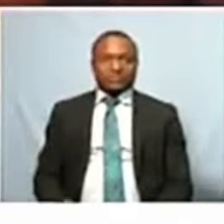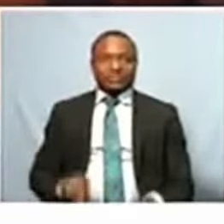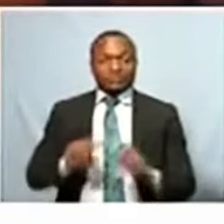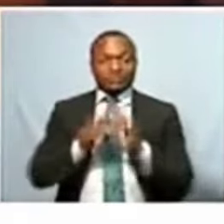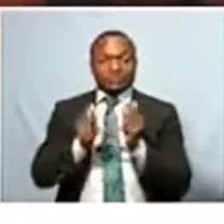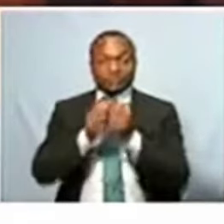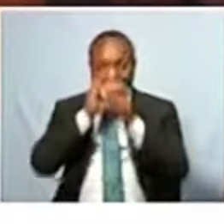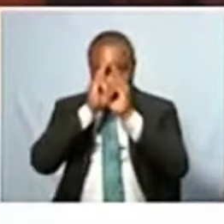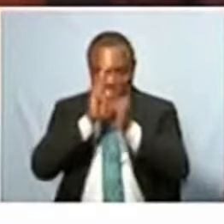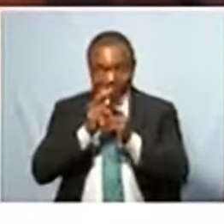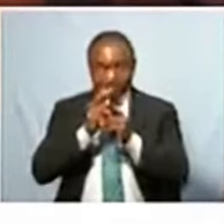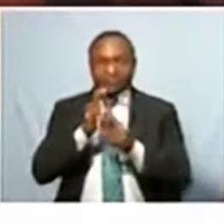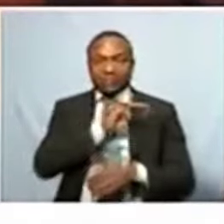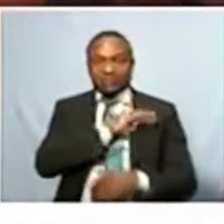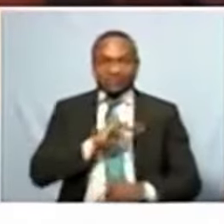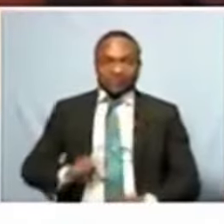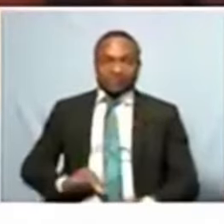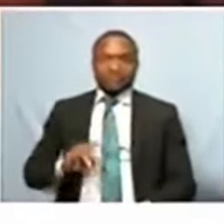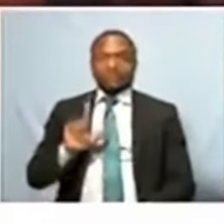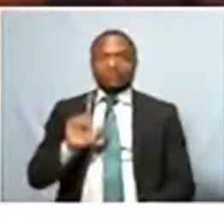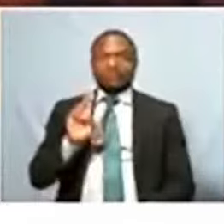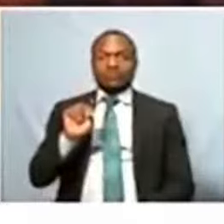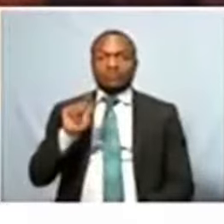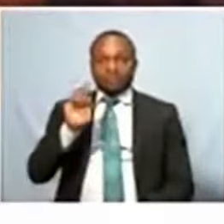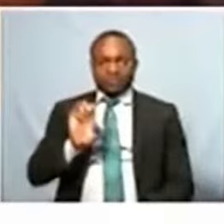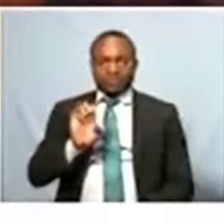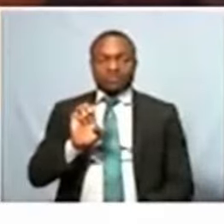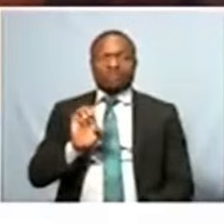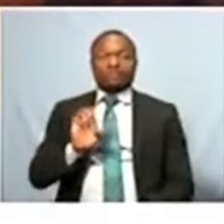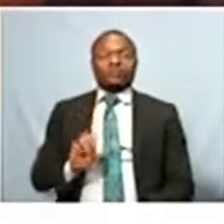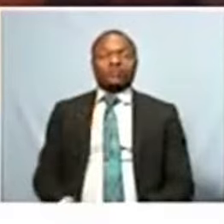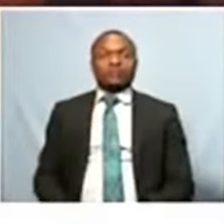the Honorable Member for Lunte and the Shesheke.